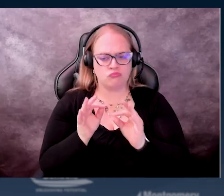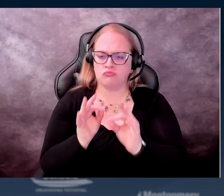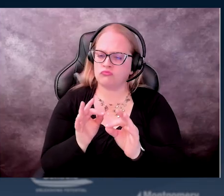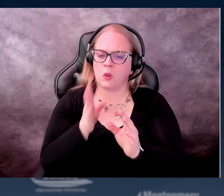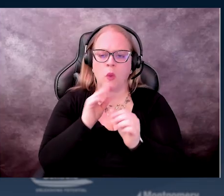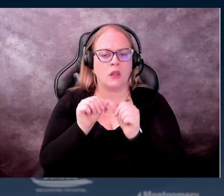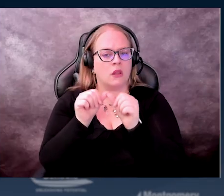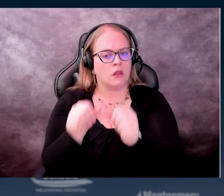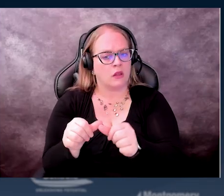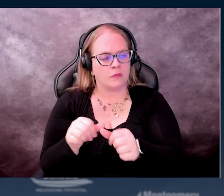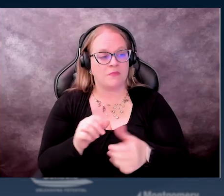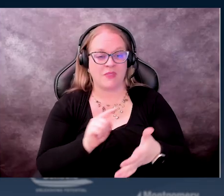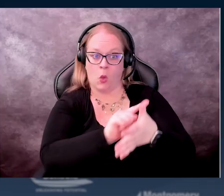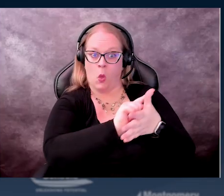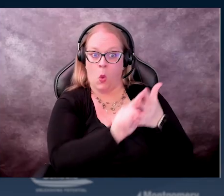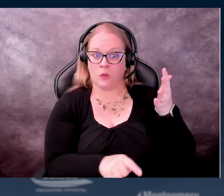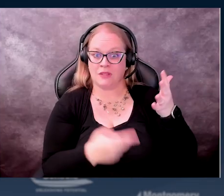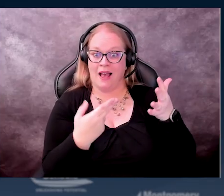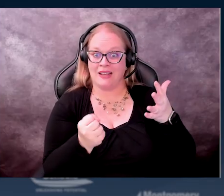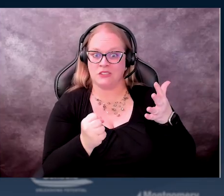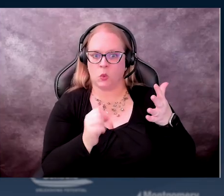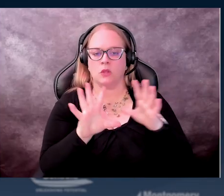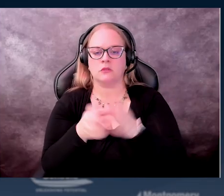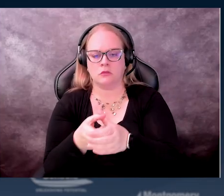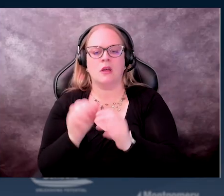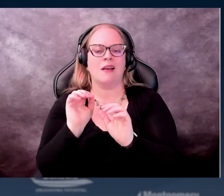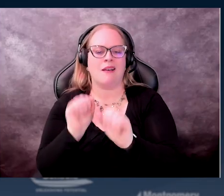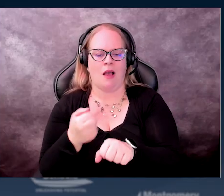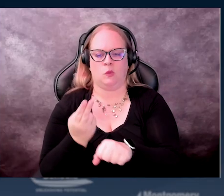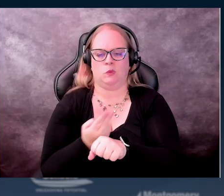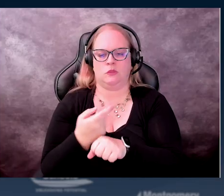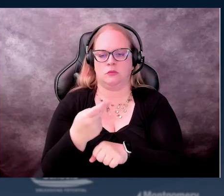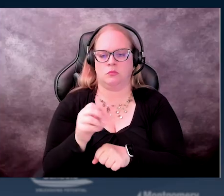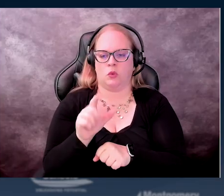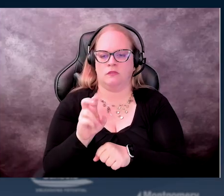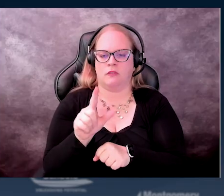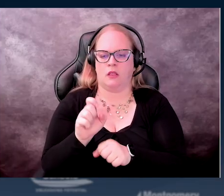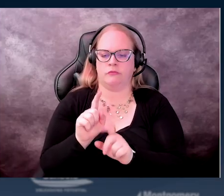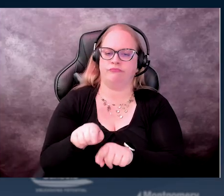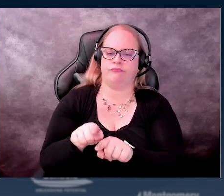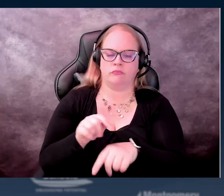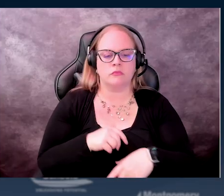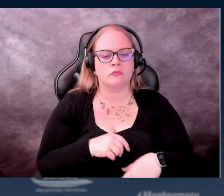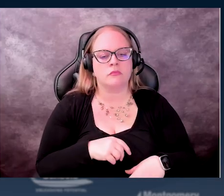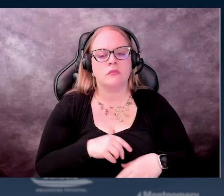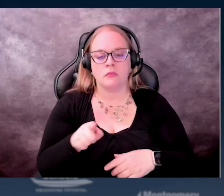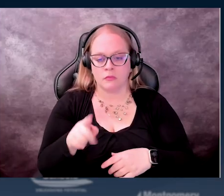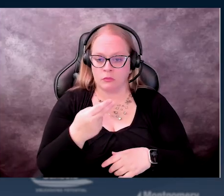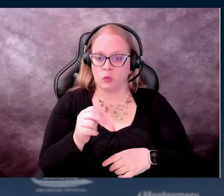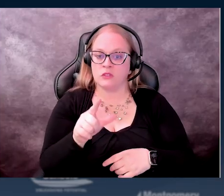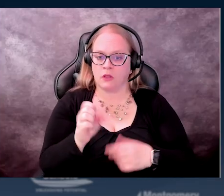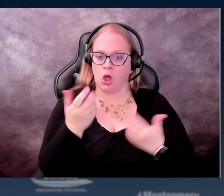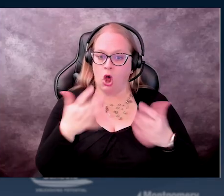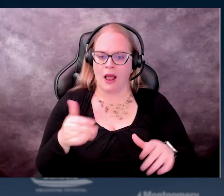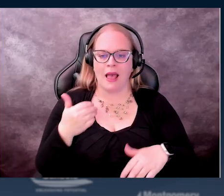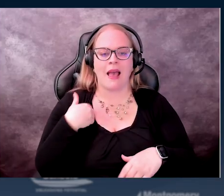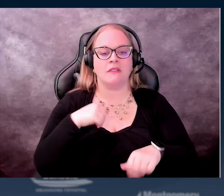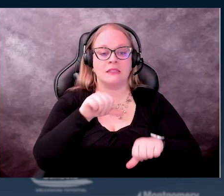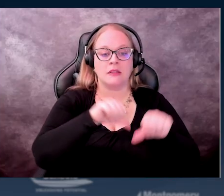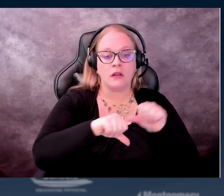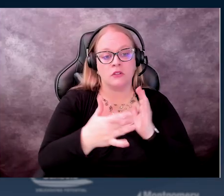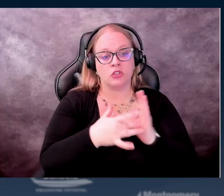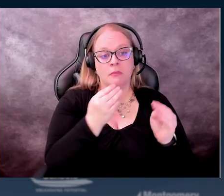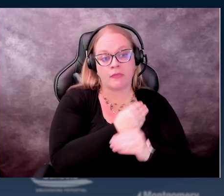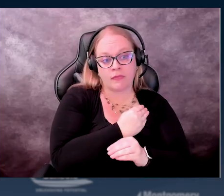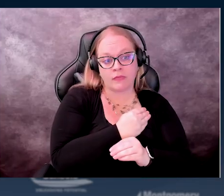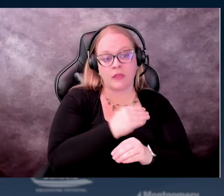have access to Poolesville. Science, technology, math, computer science pathway, the humanities, and the leadership side